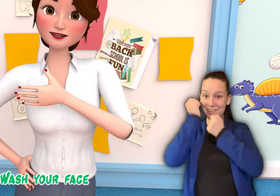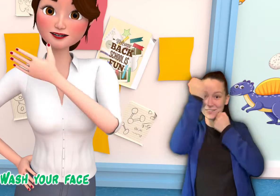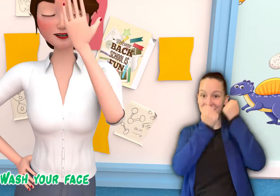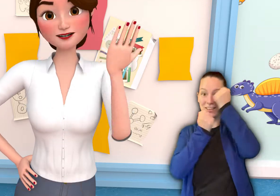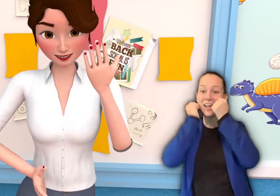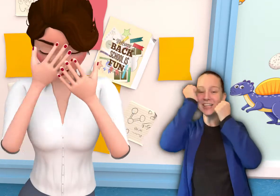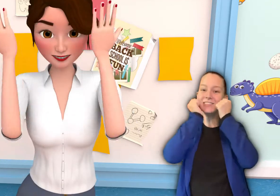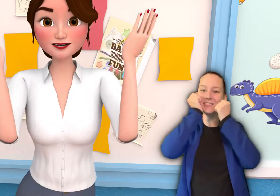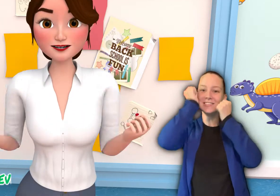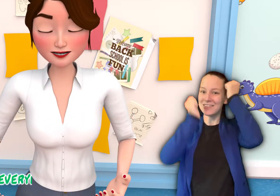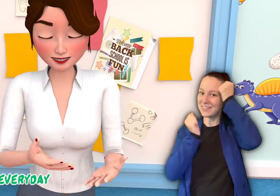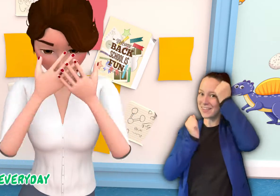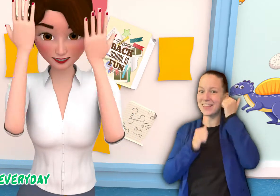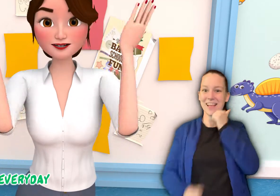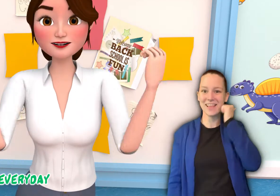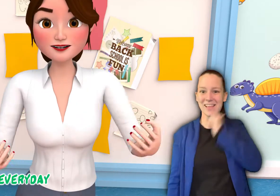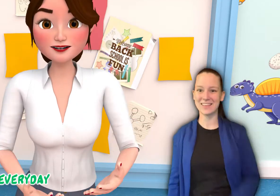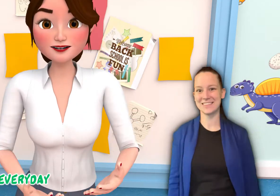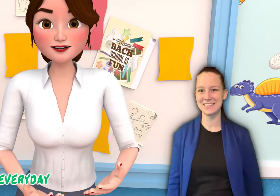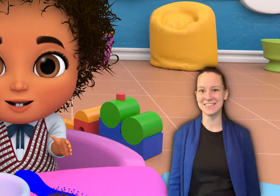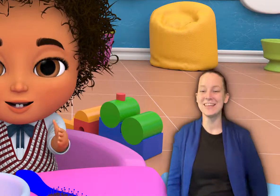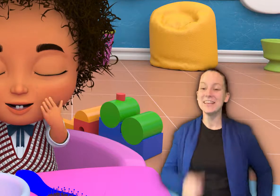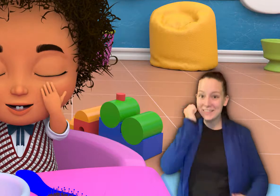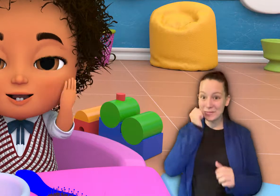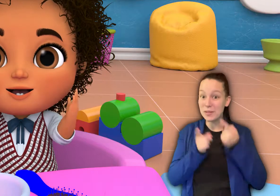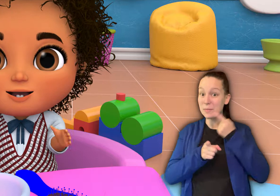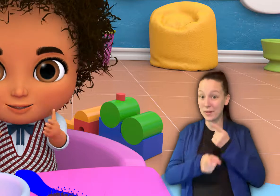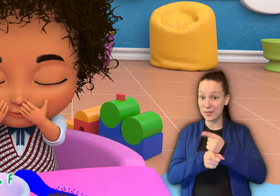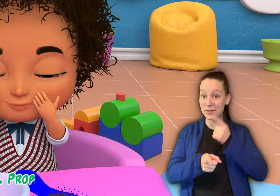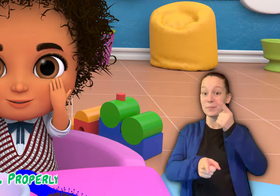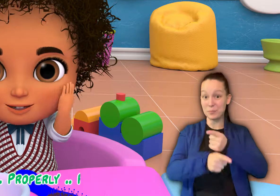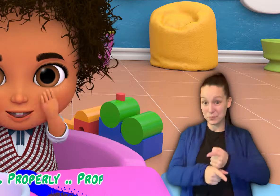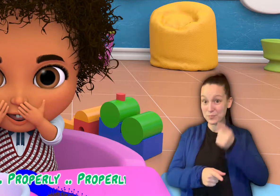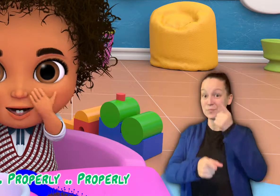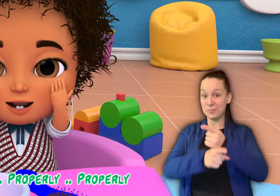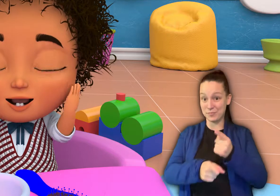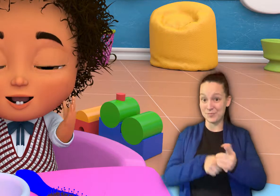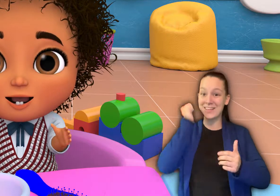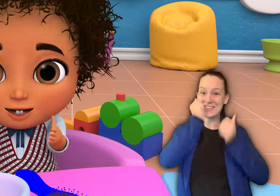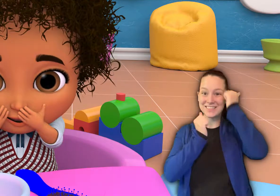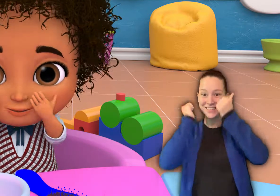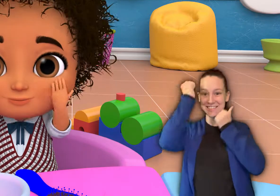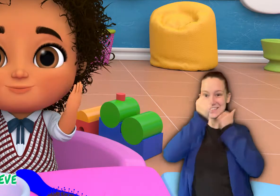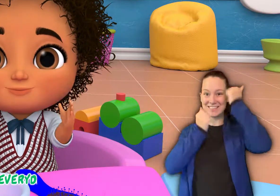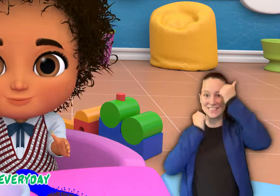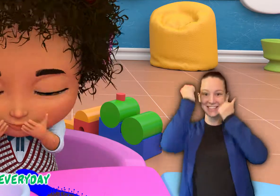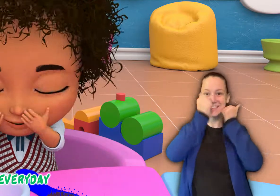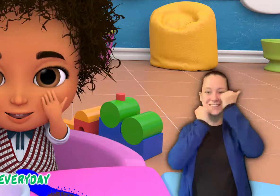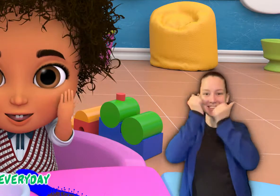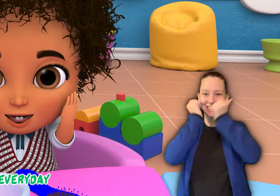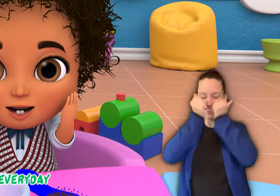Wash your face, wash it every day. Properly wash it